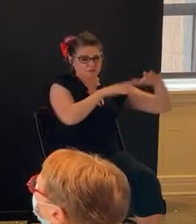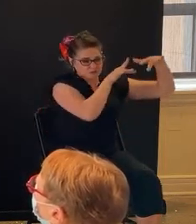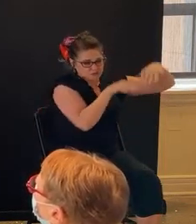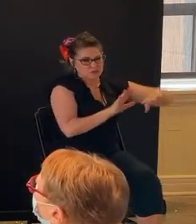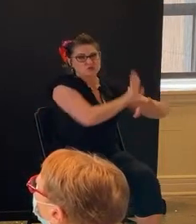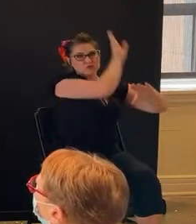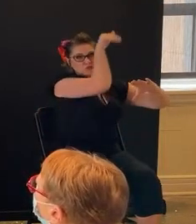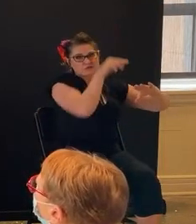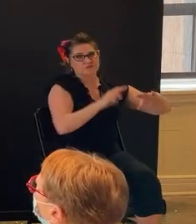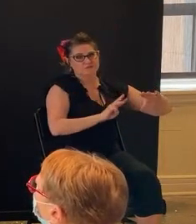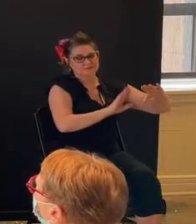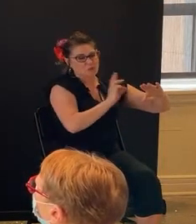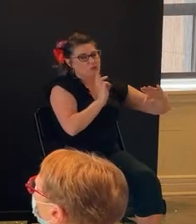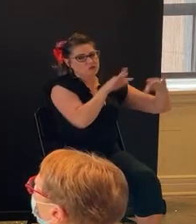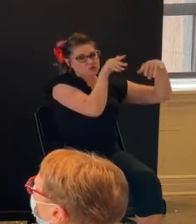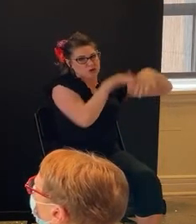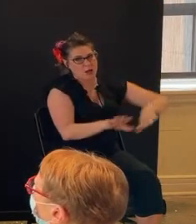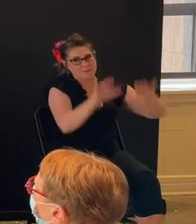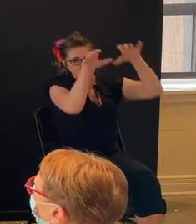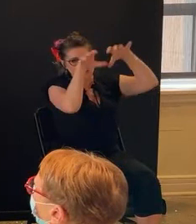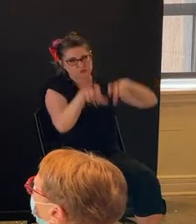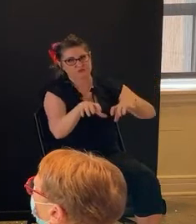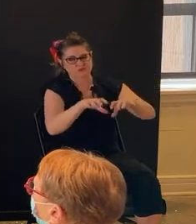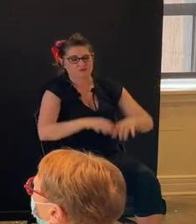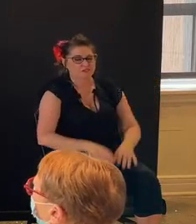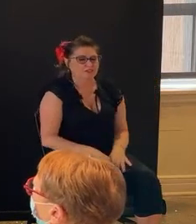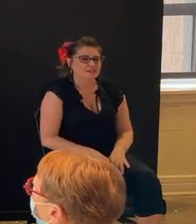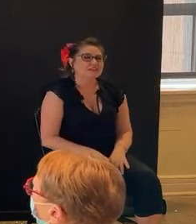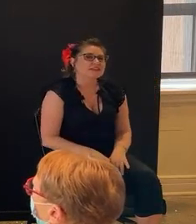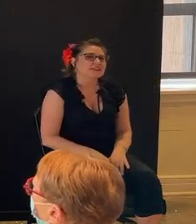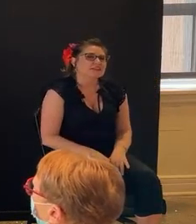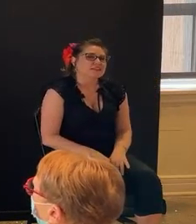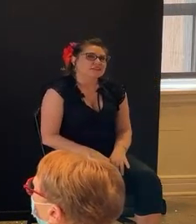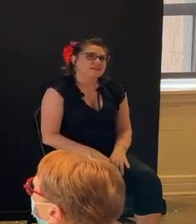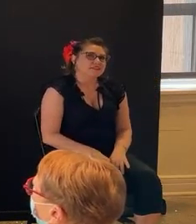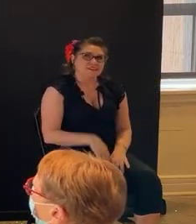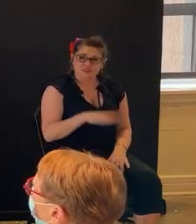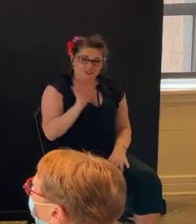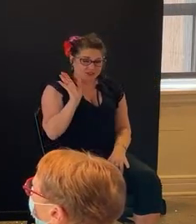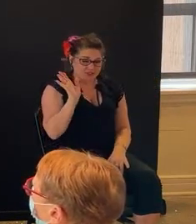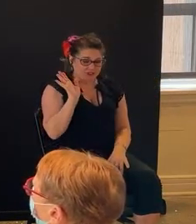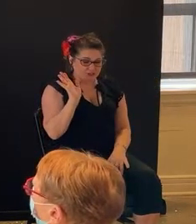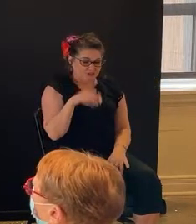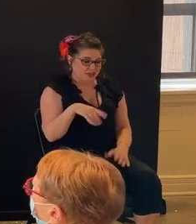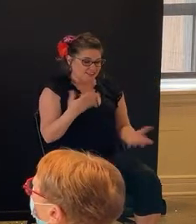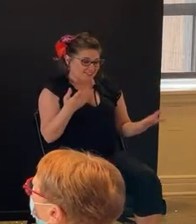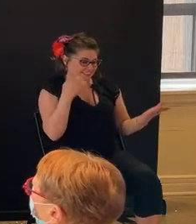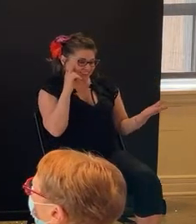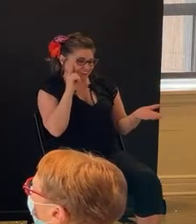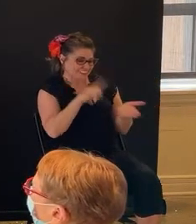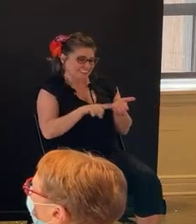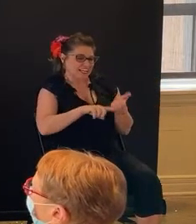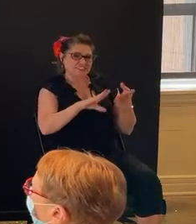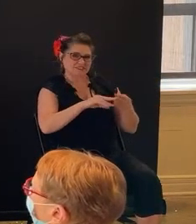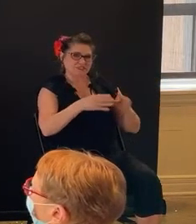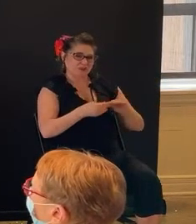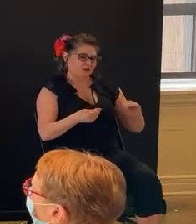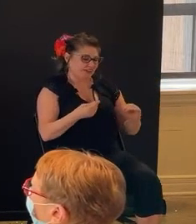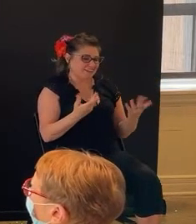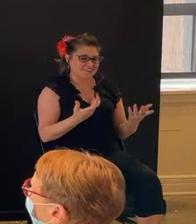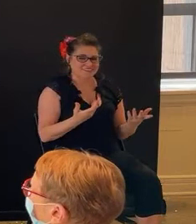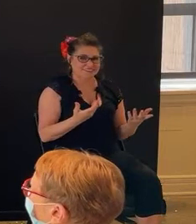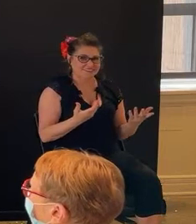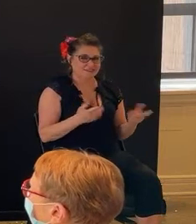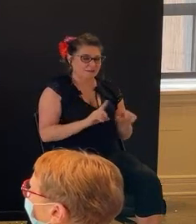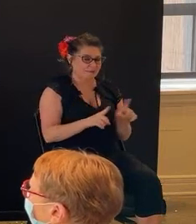tsunamis. And this is the, you know, that's a geologic detective story, but the